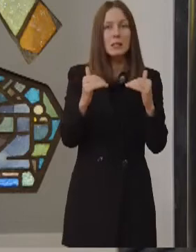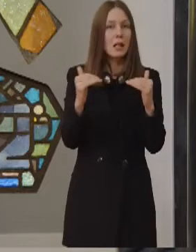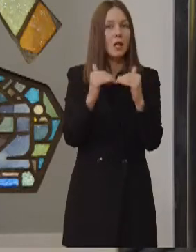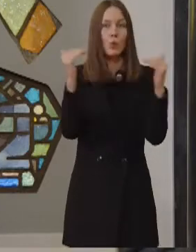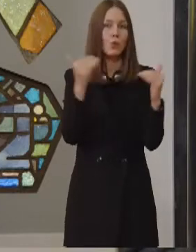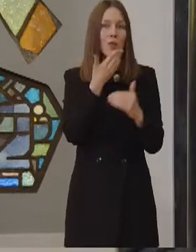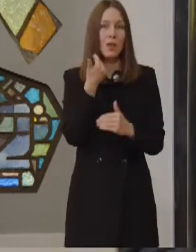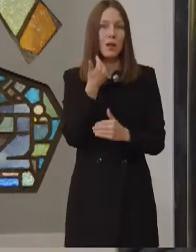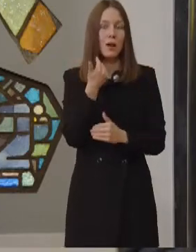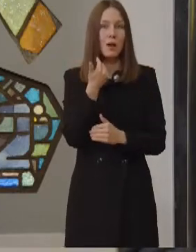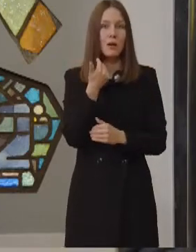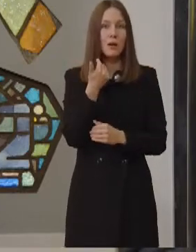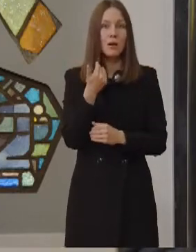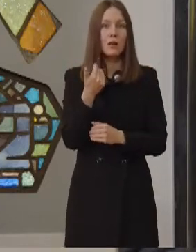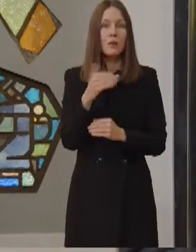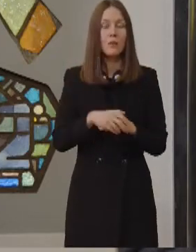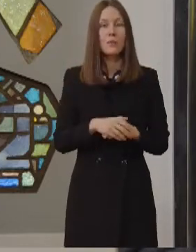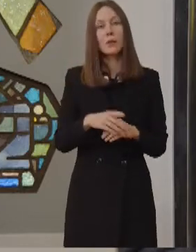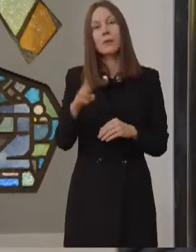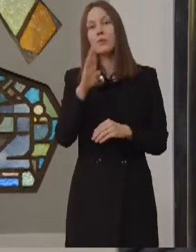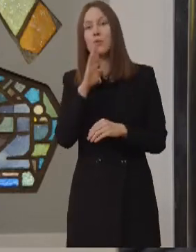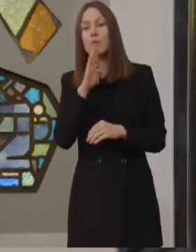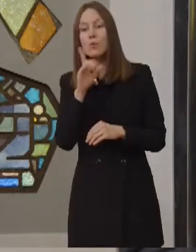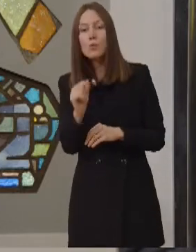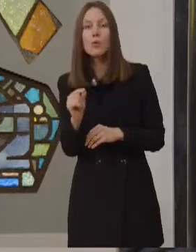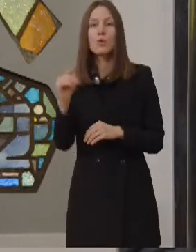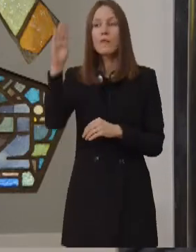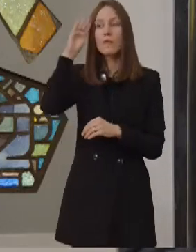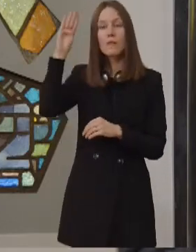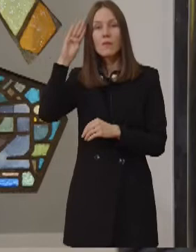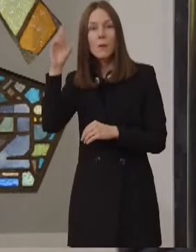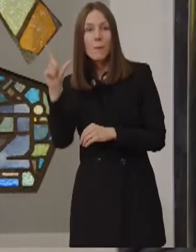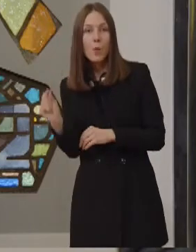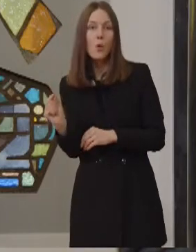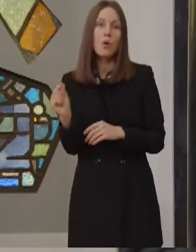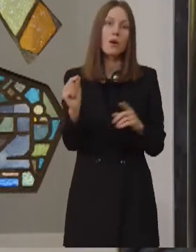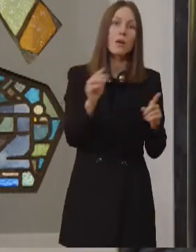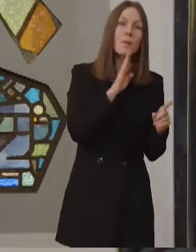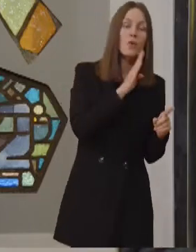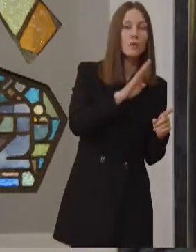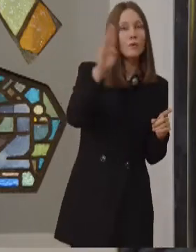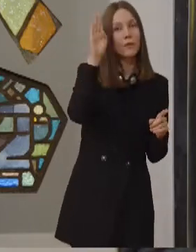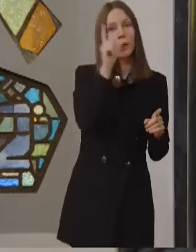is a proof of unequal opportunities